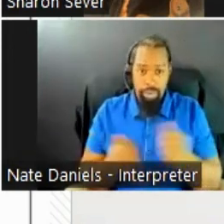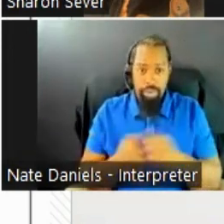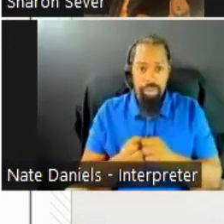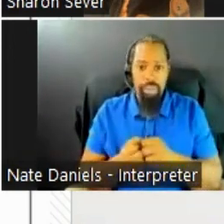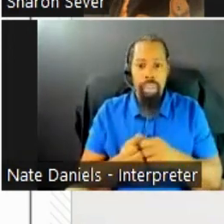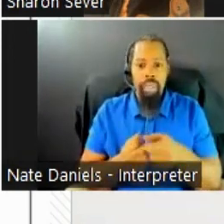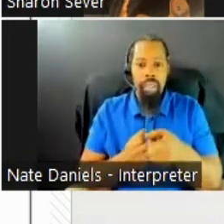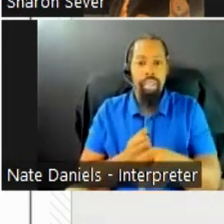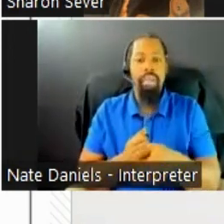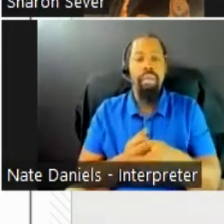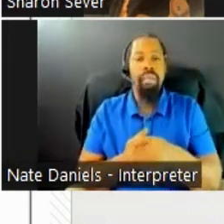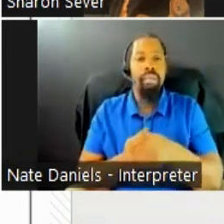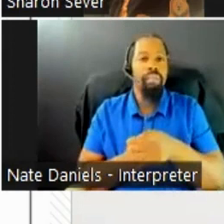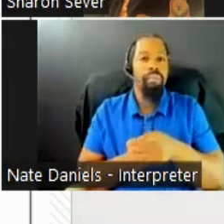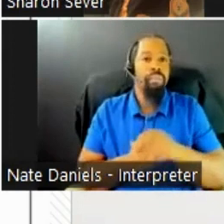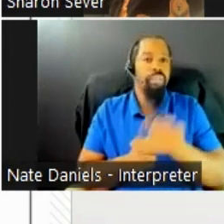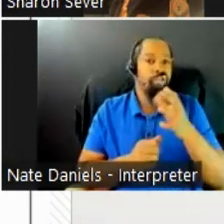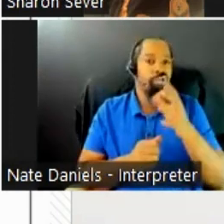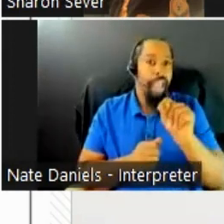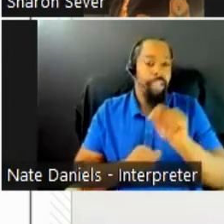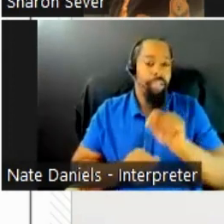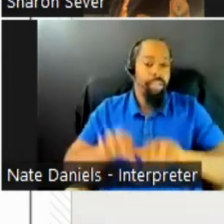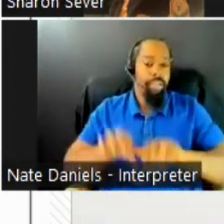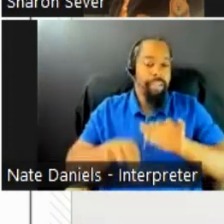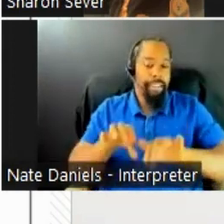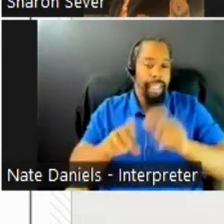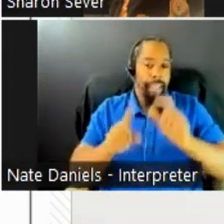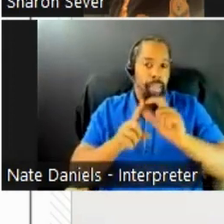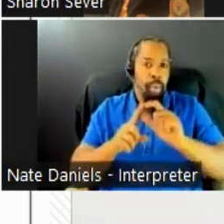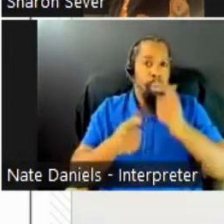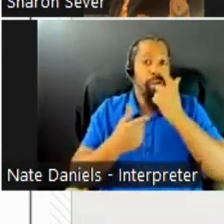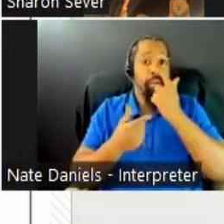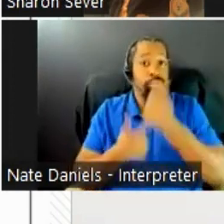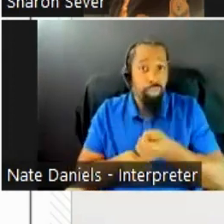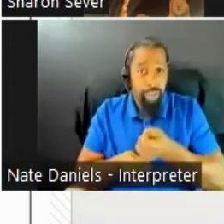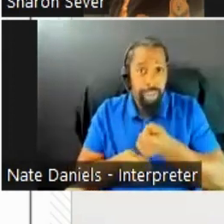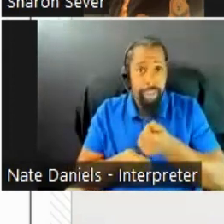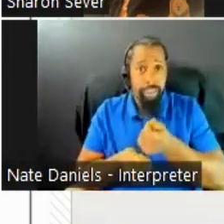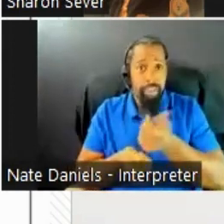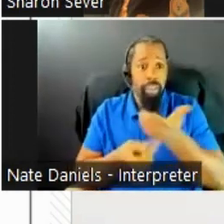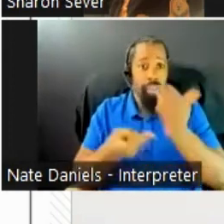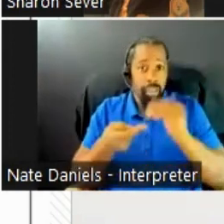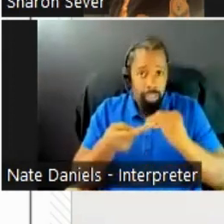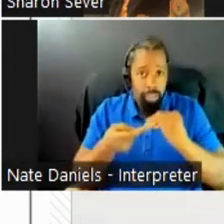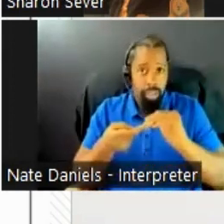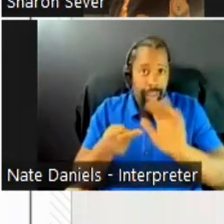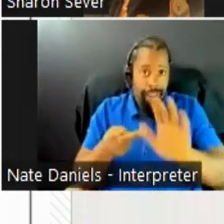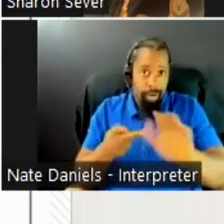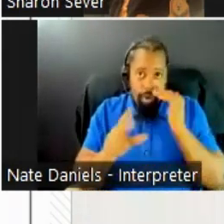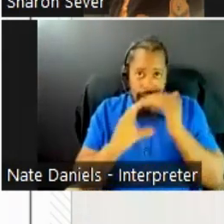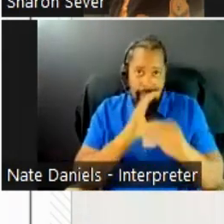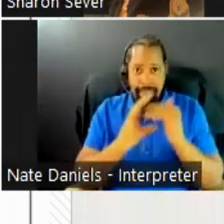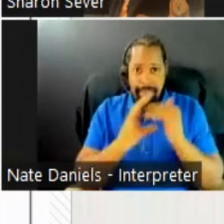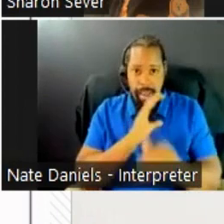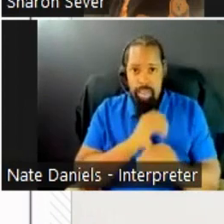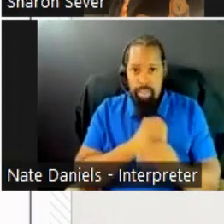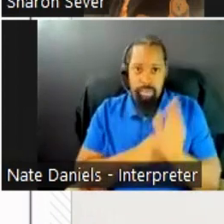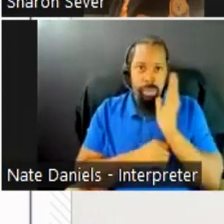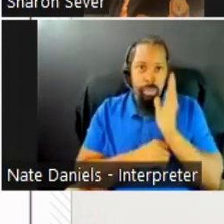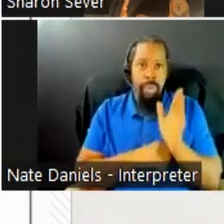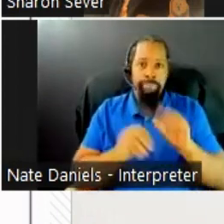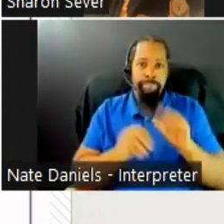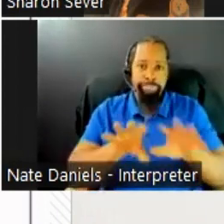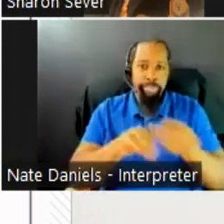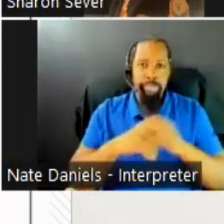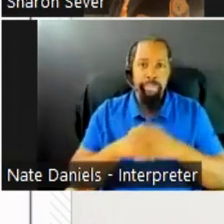the word interested and your email address. Interested and your email address. And if you are new to our